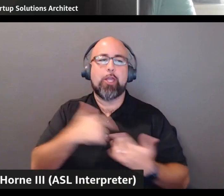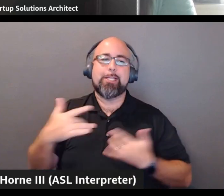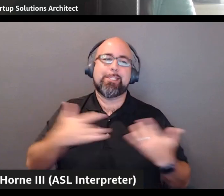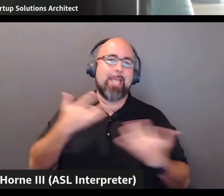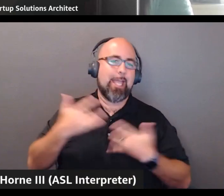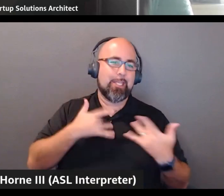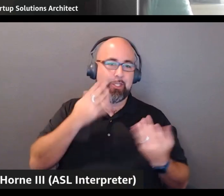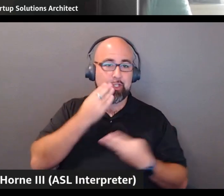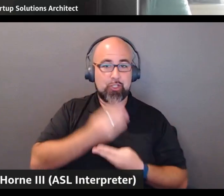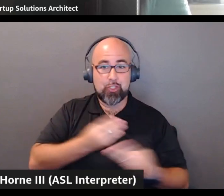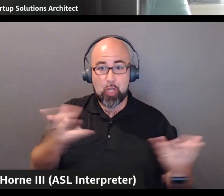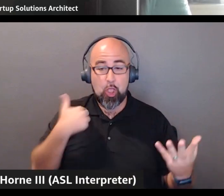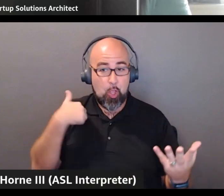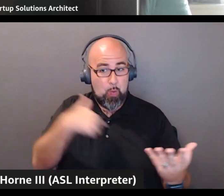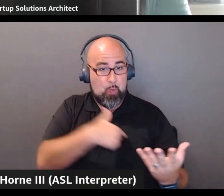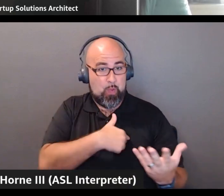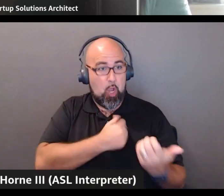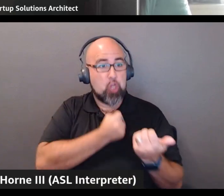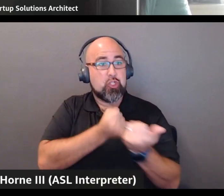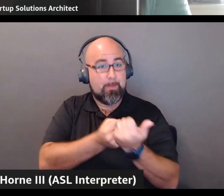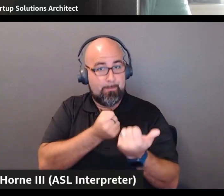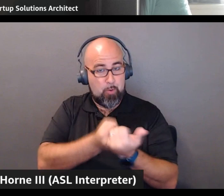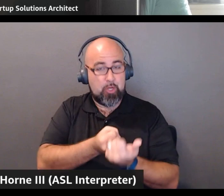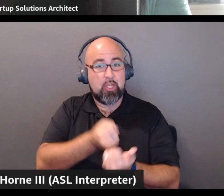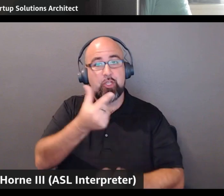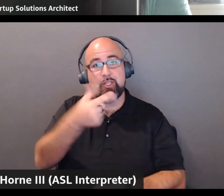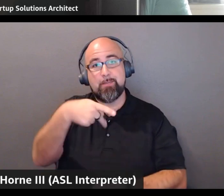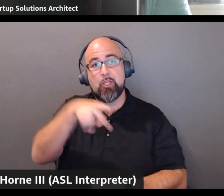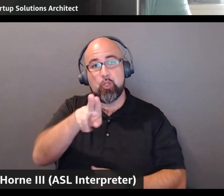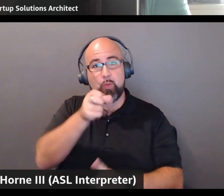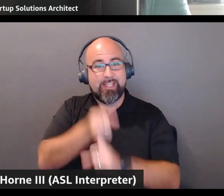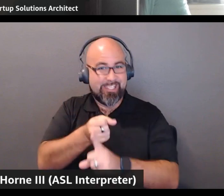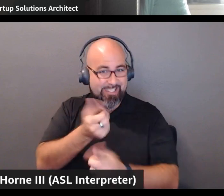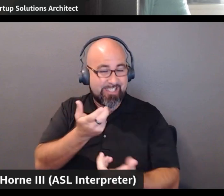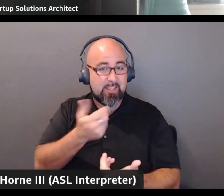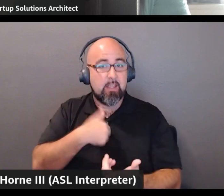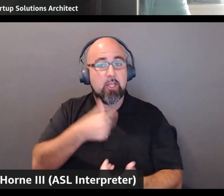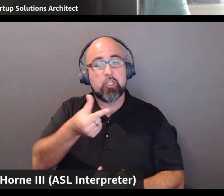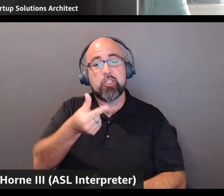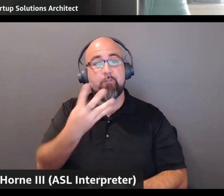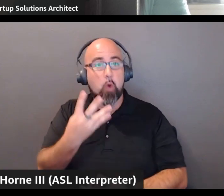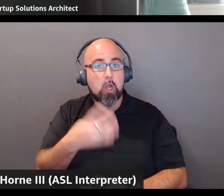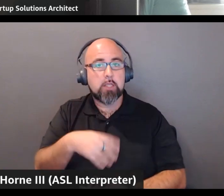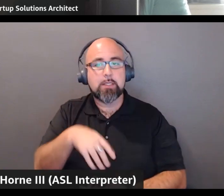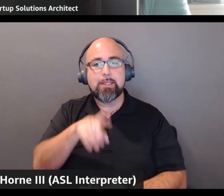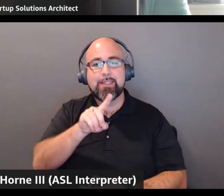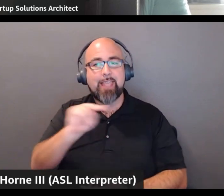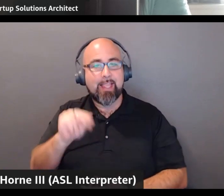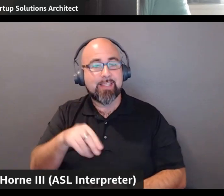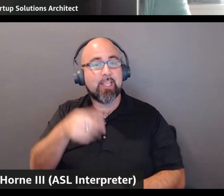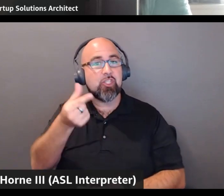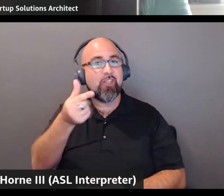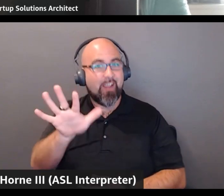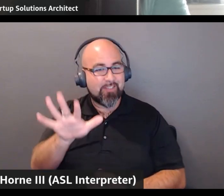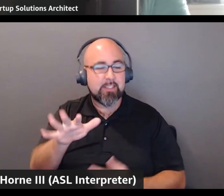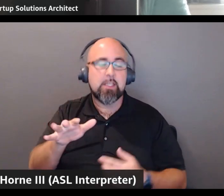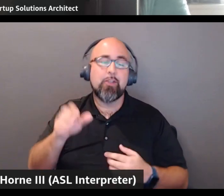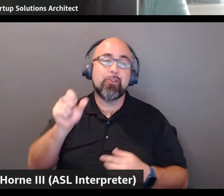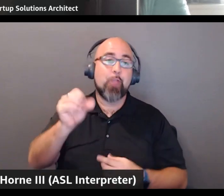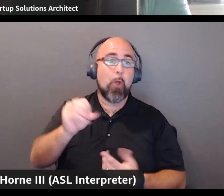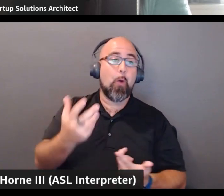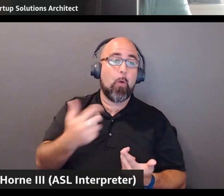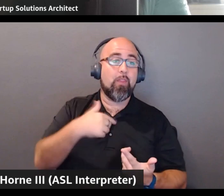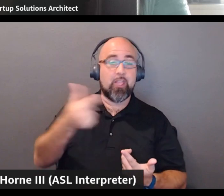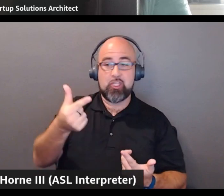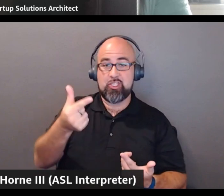share that we are supporting GPU instances. G4s, DNs, and G5s. So the